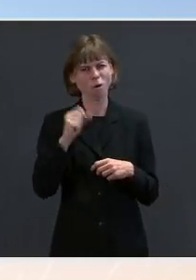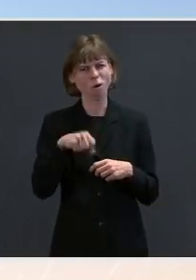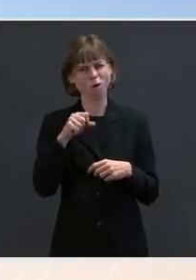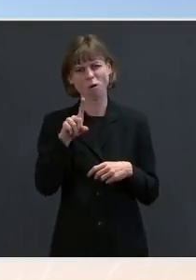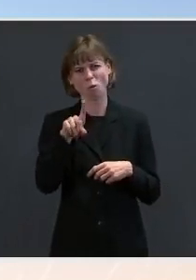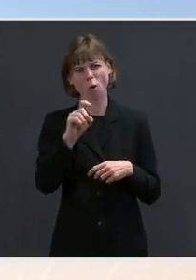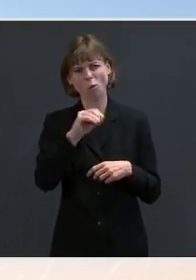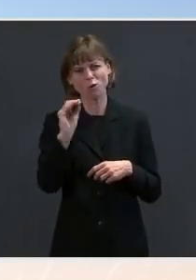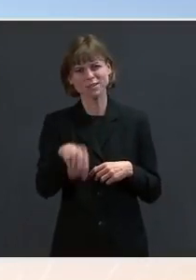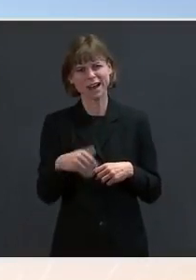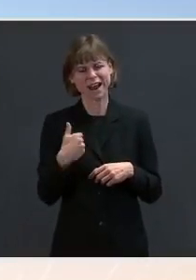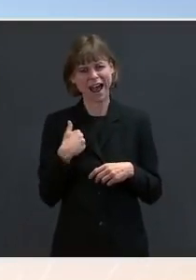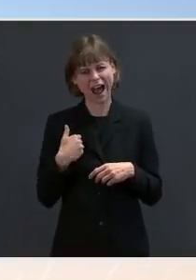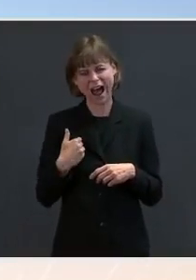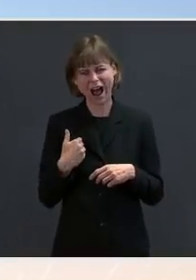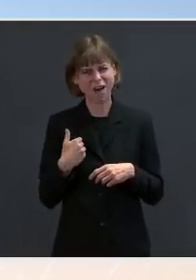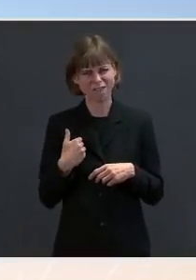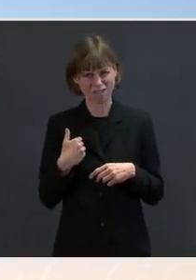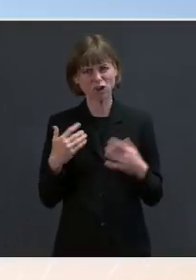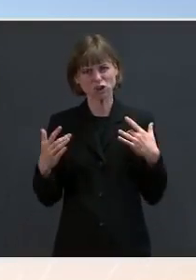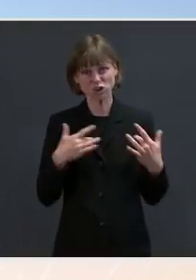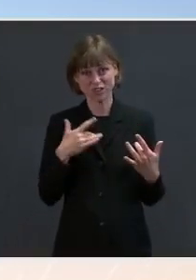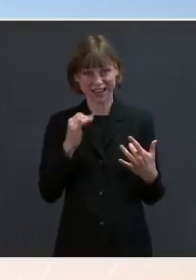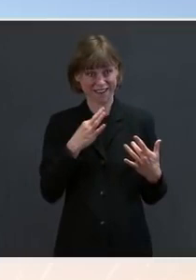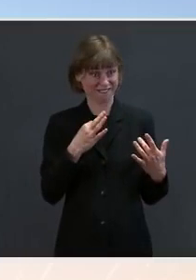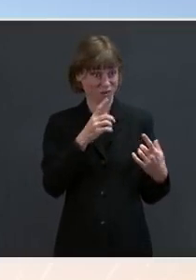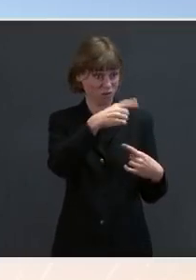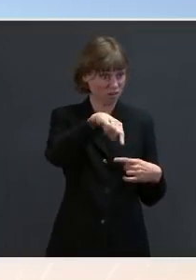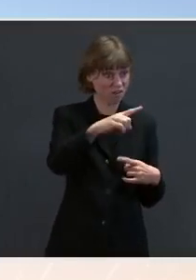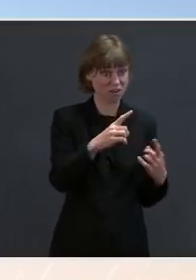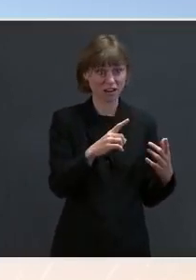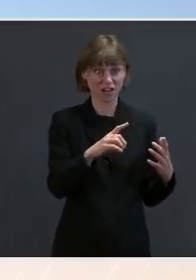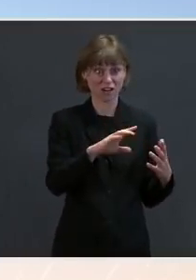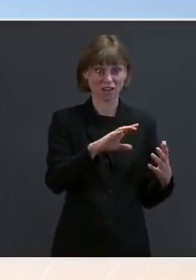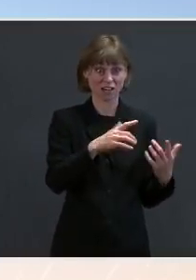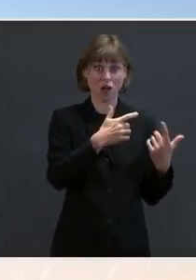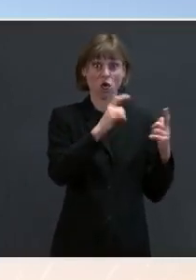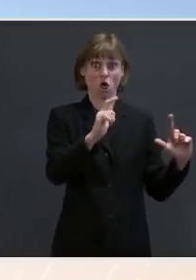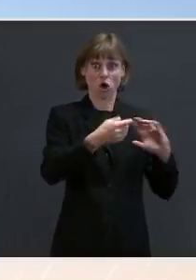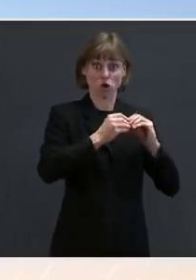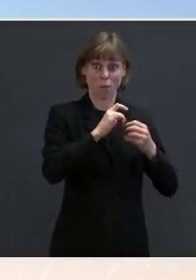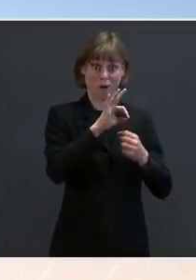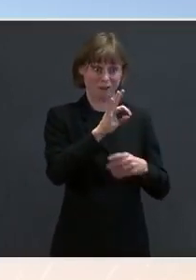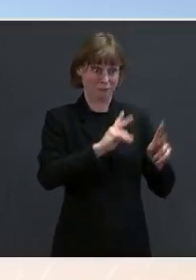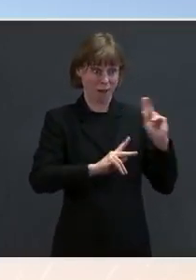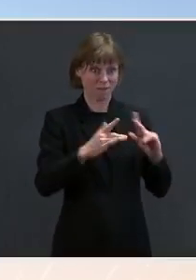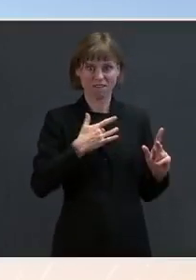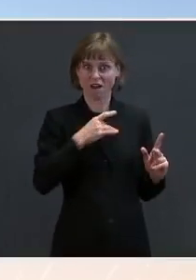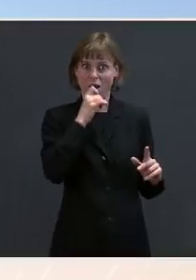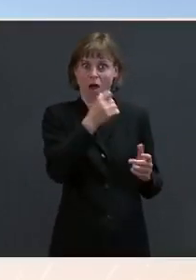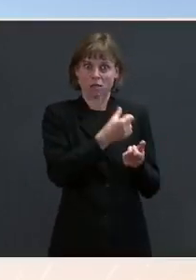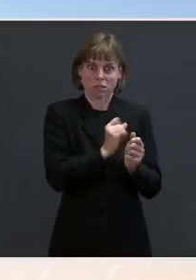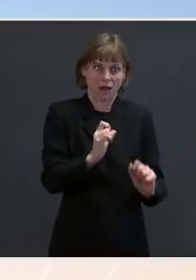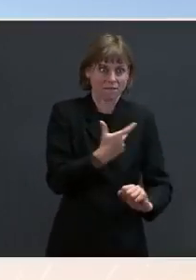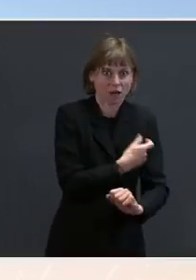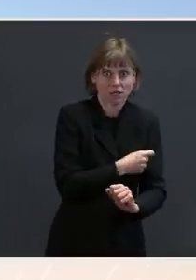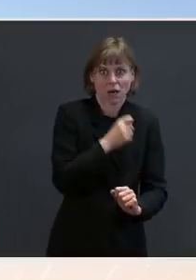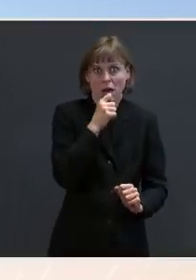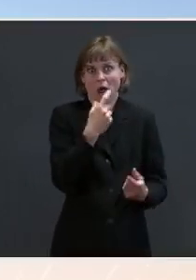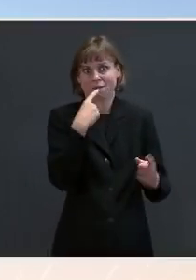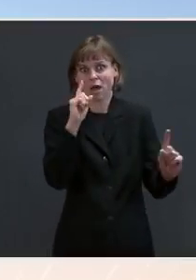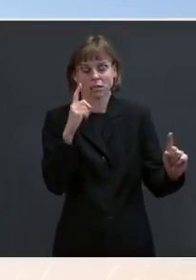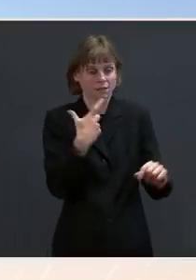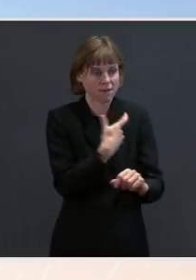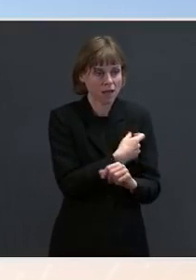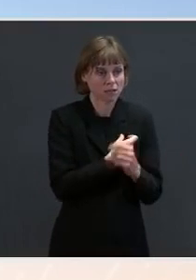about swaths of the population not feeling that the vaccine is safe or effective, and certainly